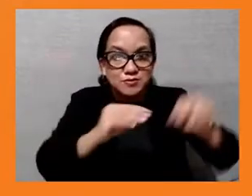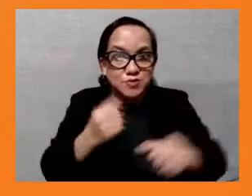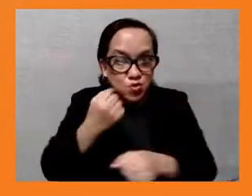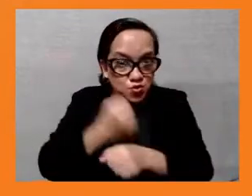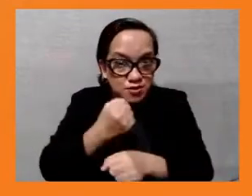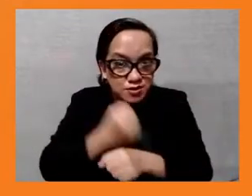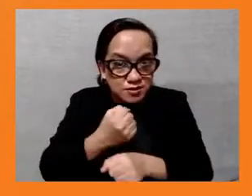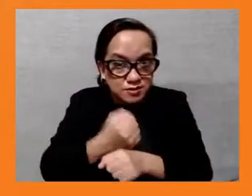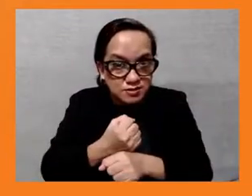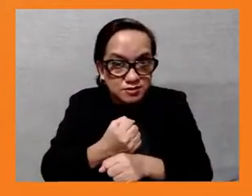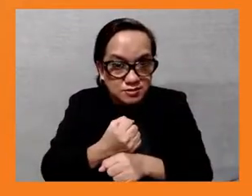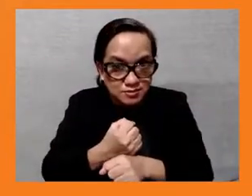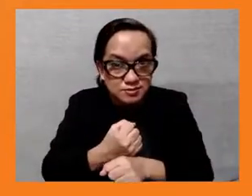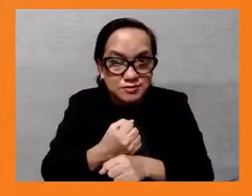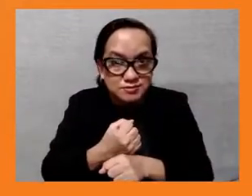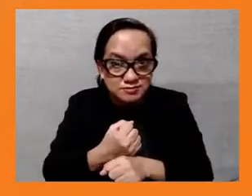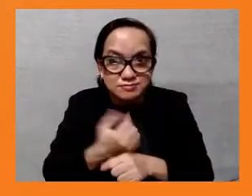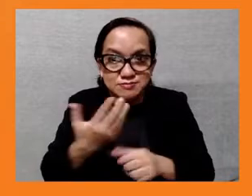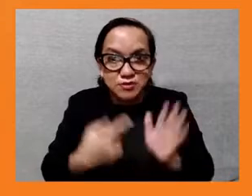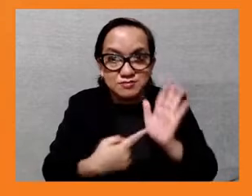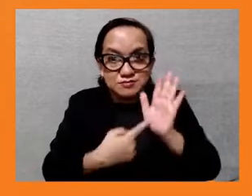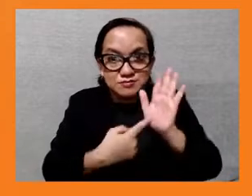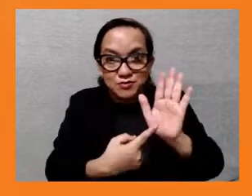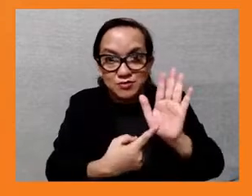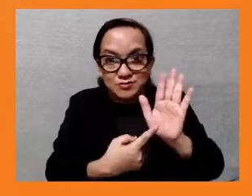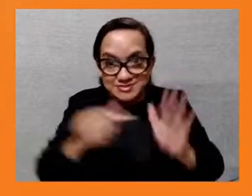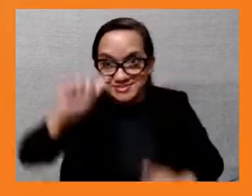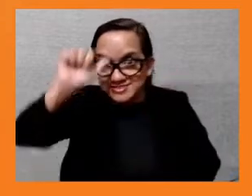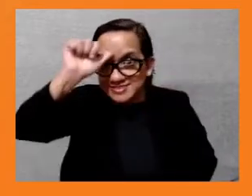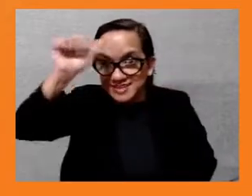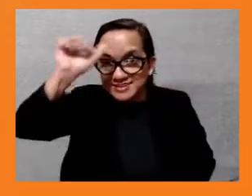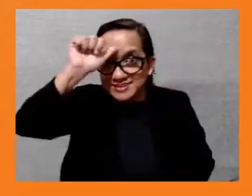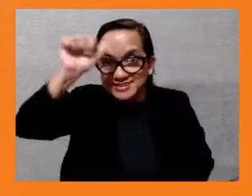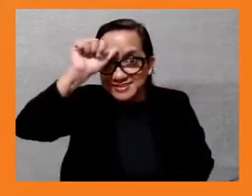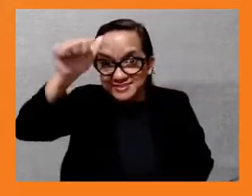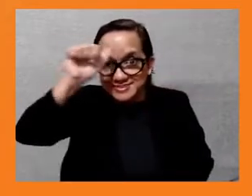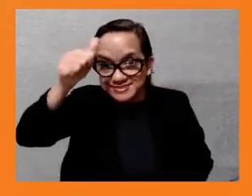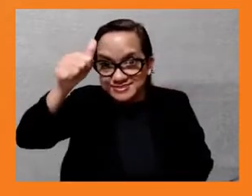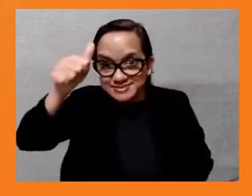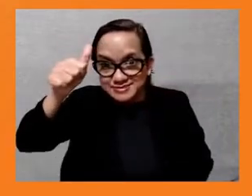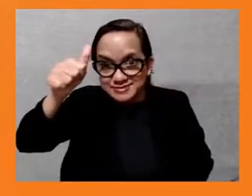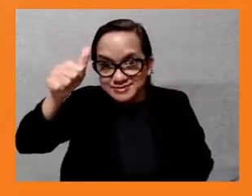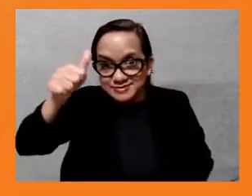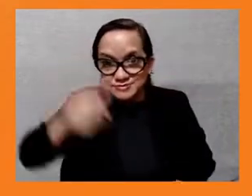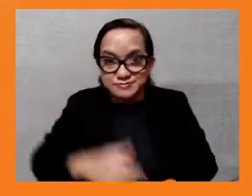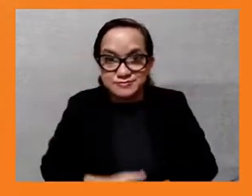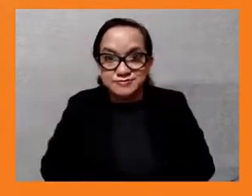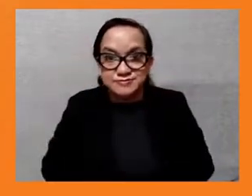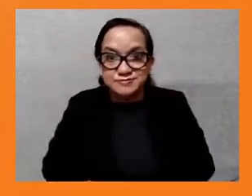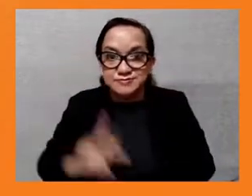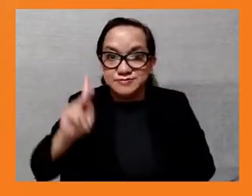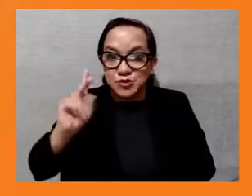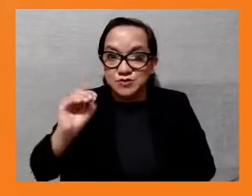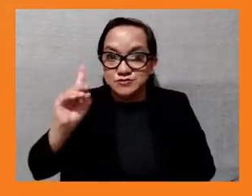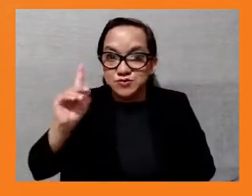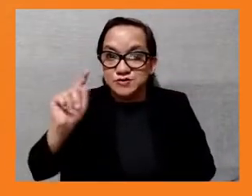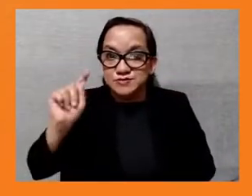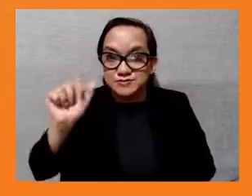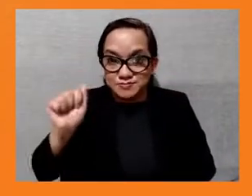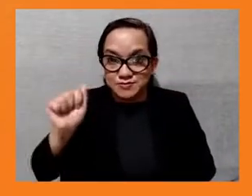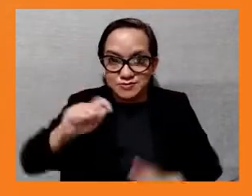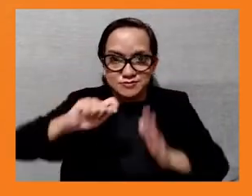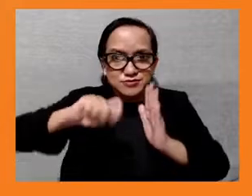also Hemantha raised this, Rene raised it in terms of consultation, Rita certainly with the Tanahu Hydropower Project and